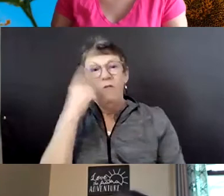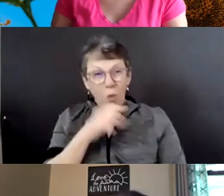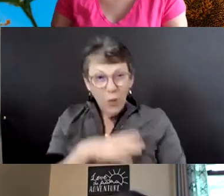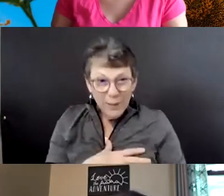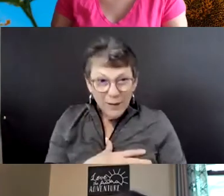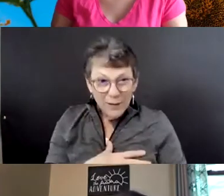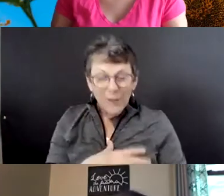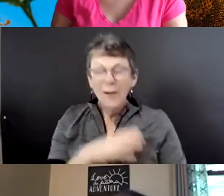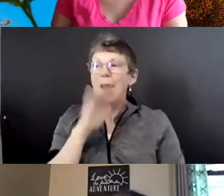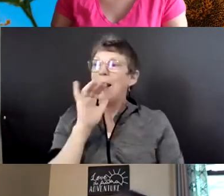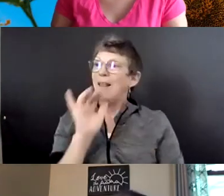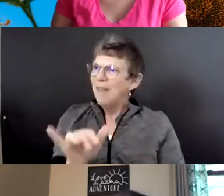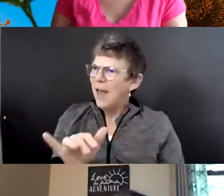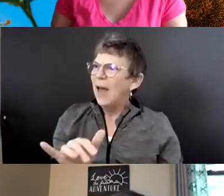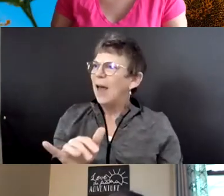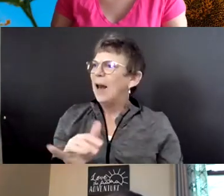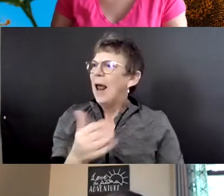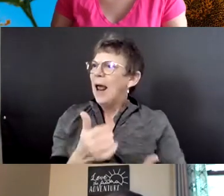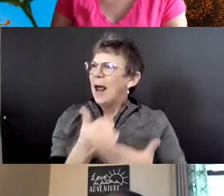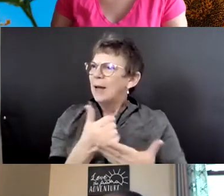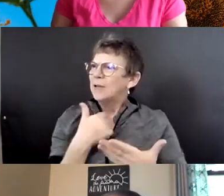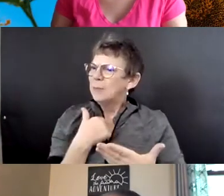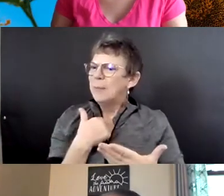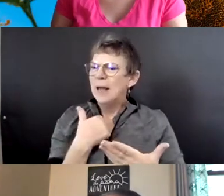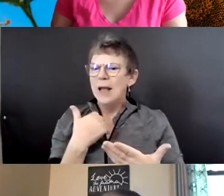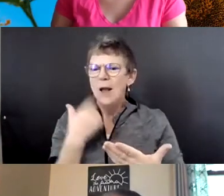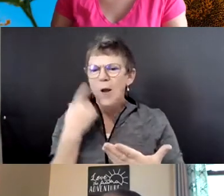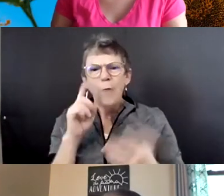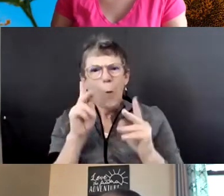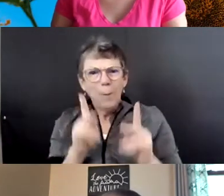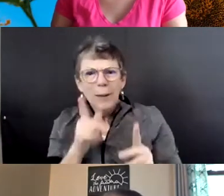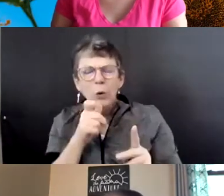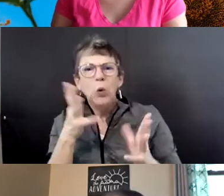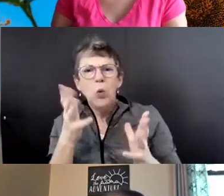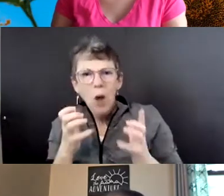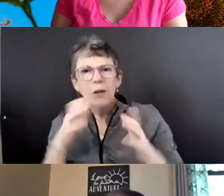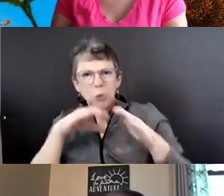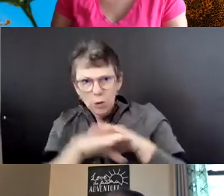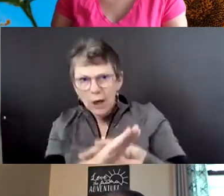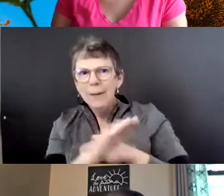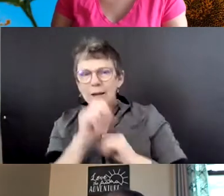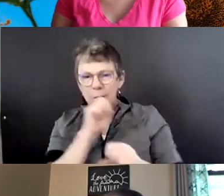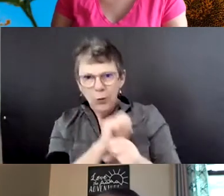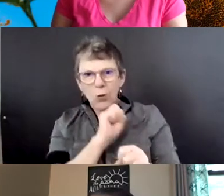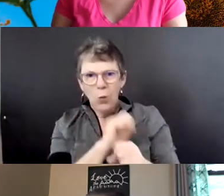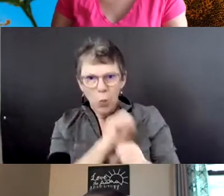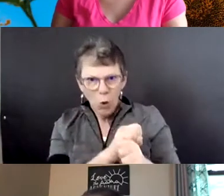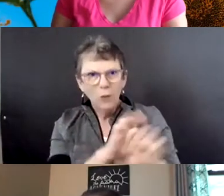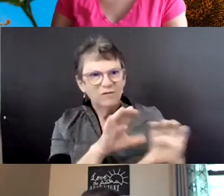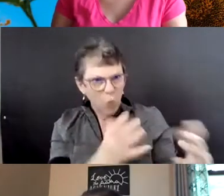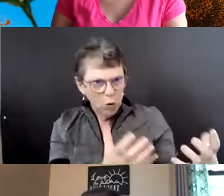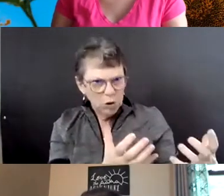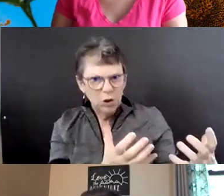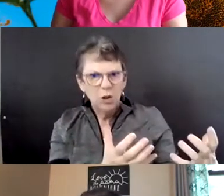it so that folks who want to re-enter or enter the workforce have the ability to secure